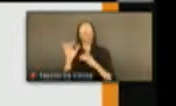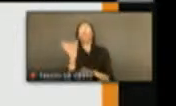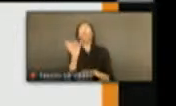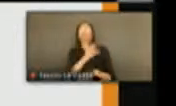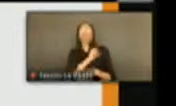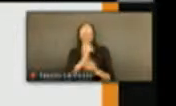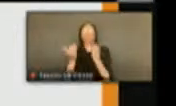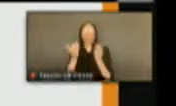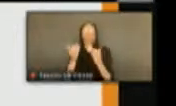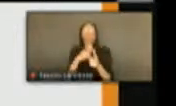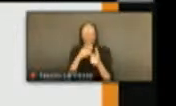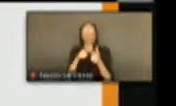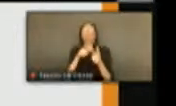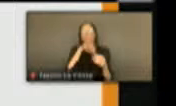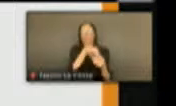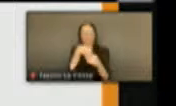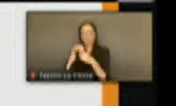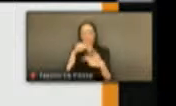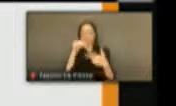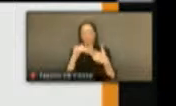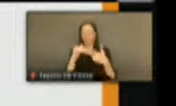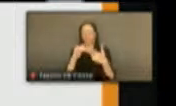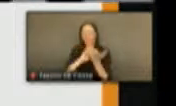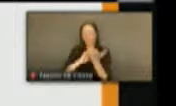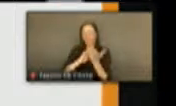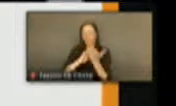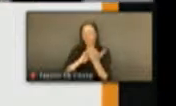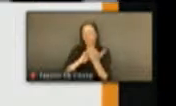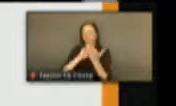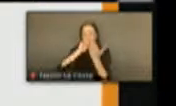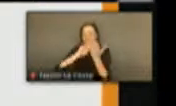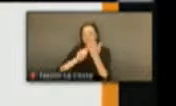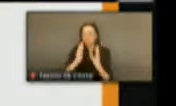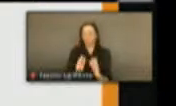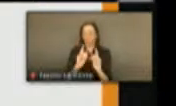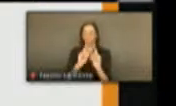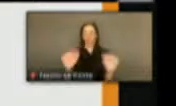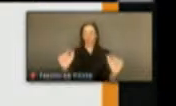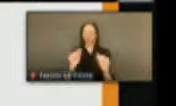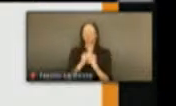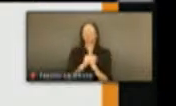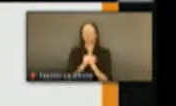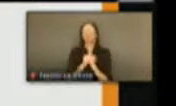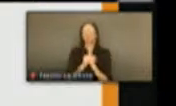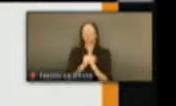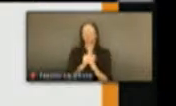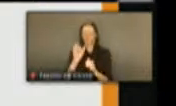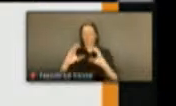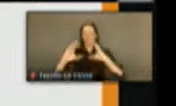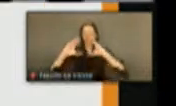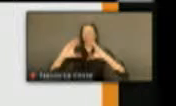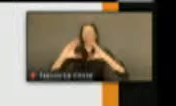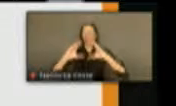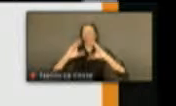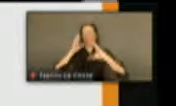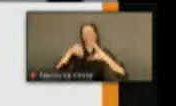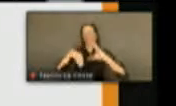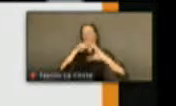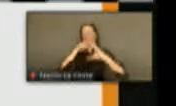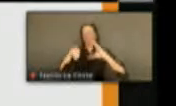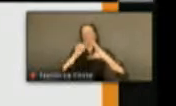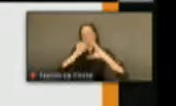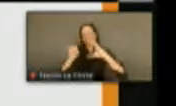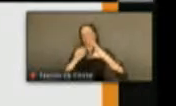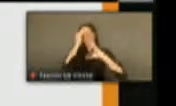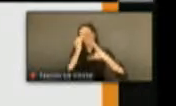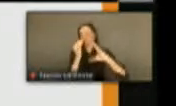elections, medical examiner, etc. As noted in the pie chart, of the $2.2 billion in general fund